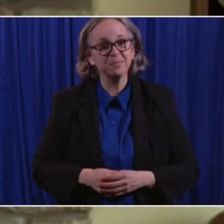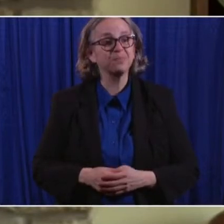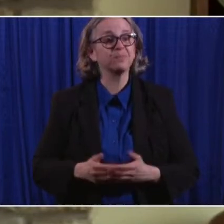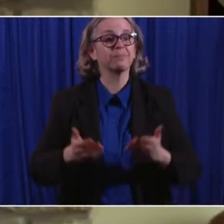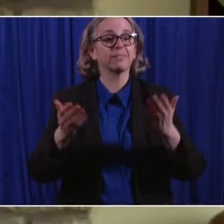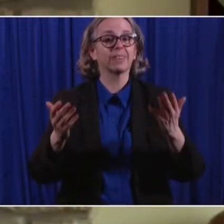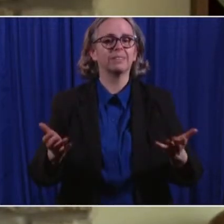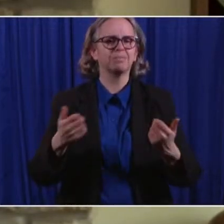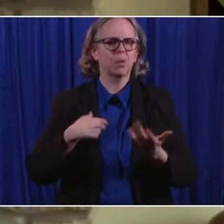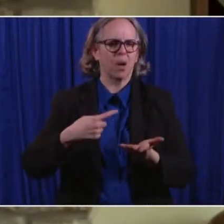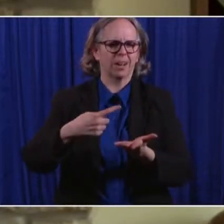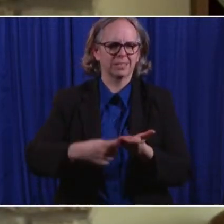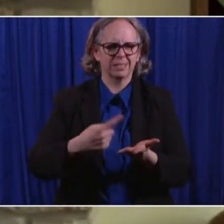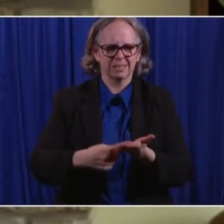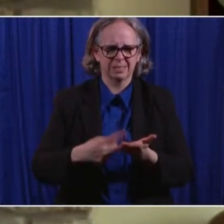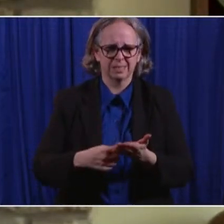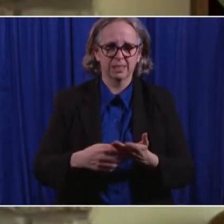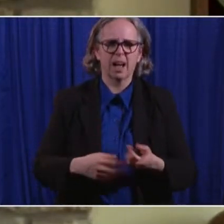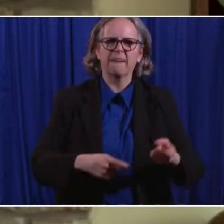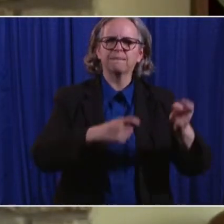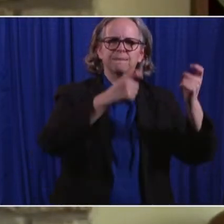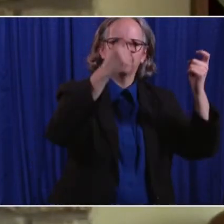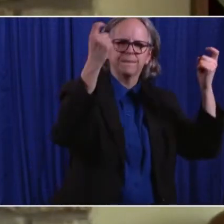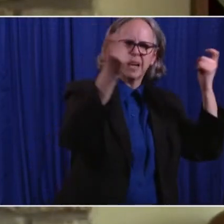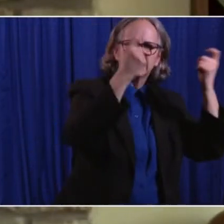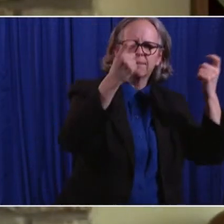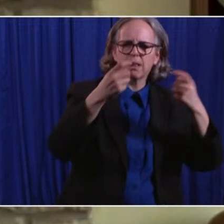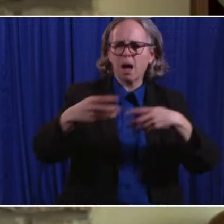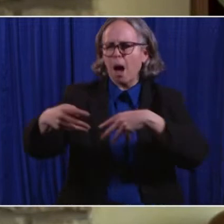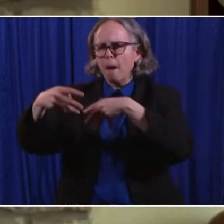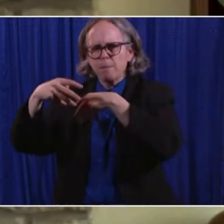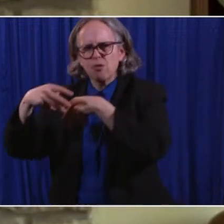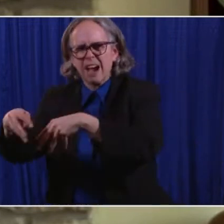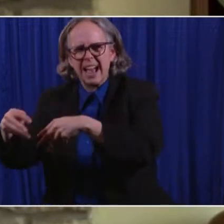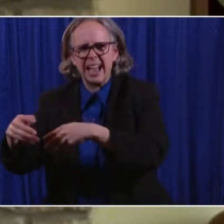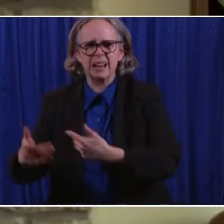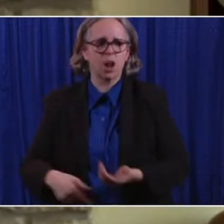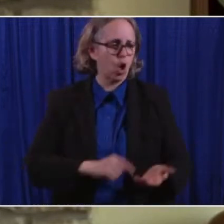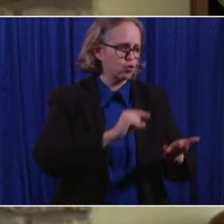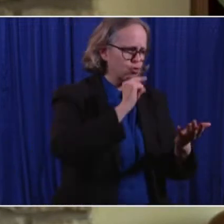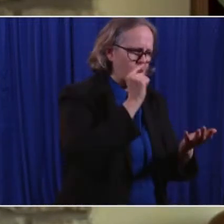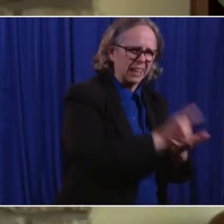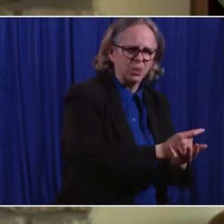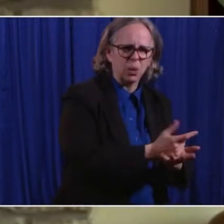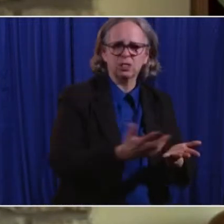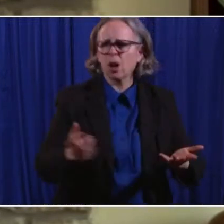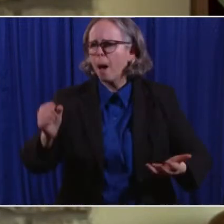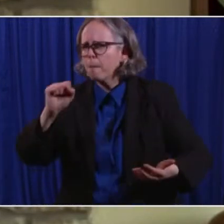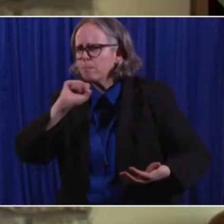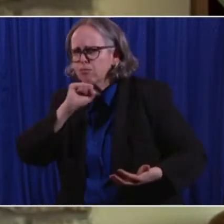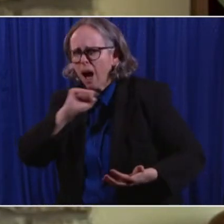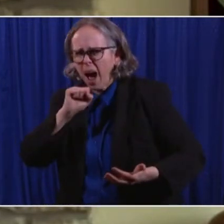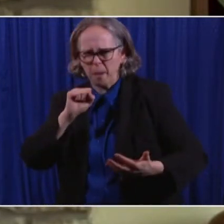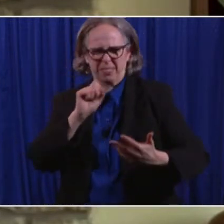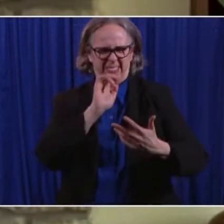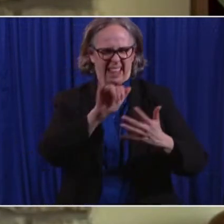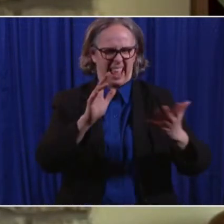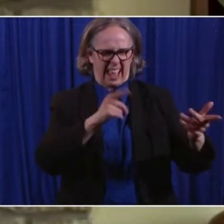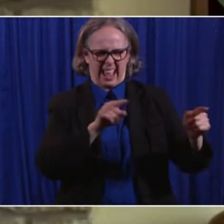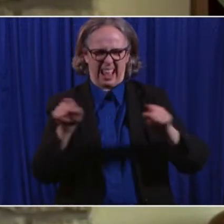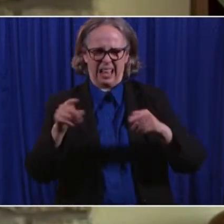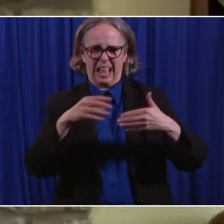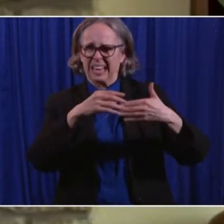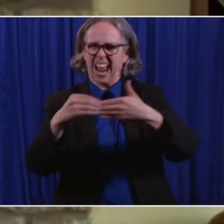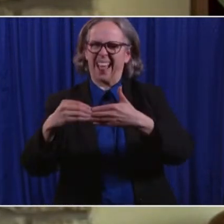festivals, parades, graduations, proms. We will within the next week be issuing guidelines for these. The